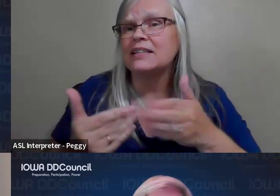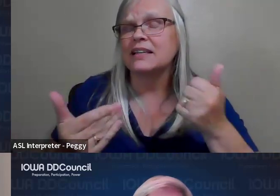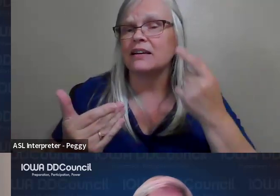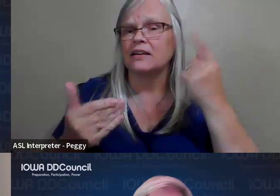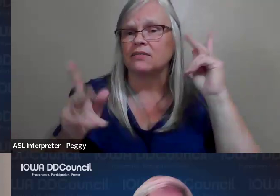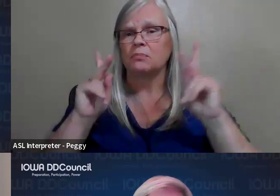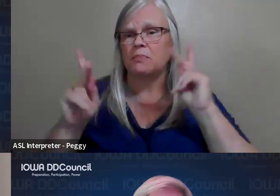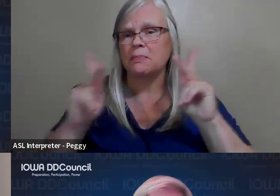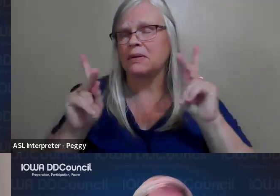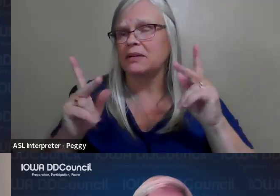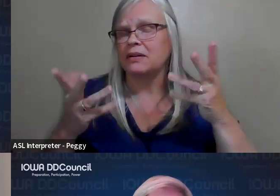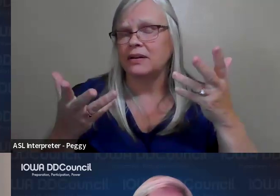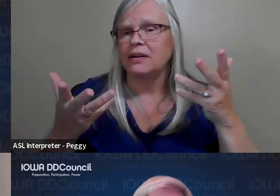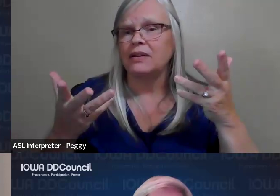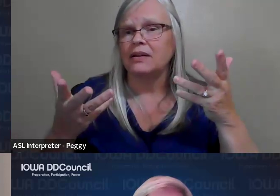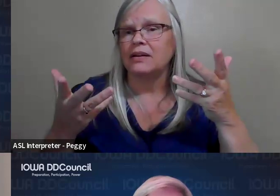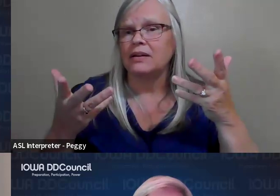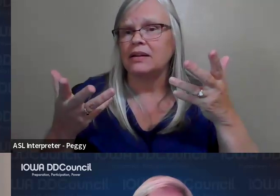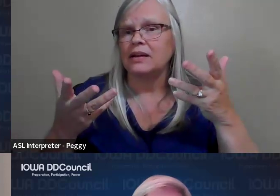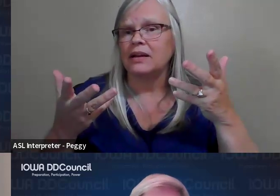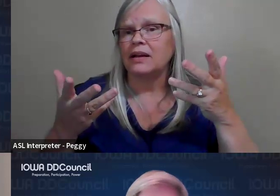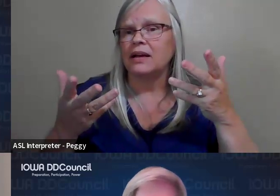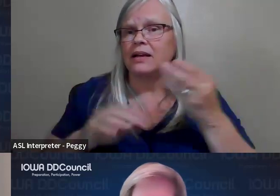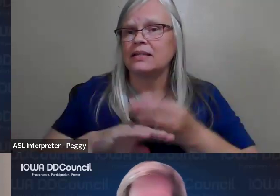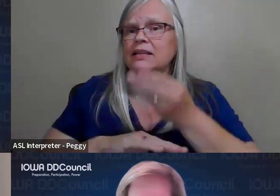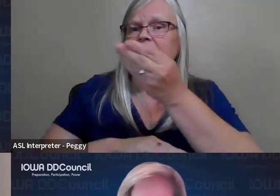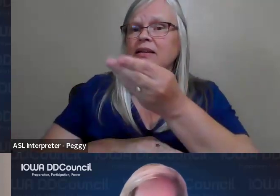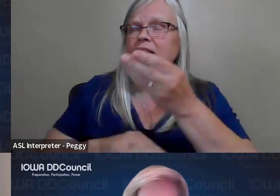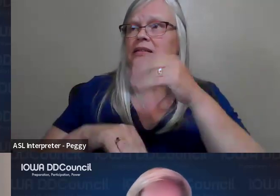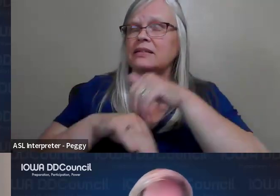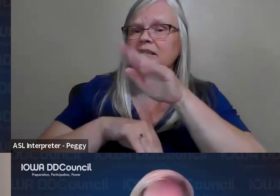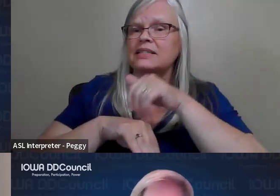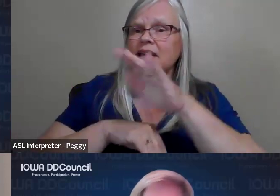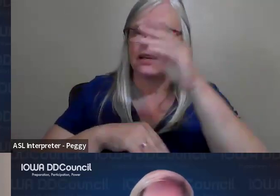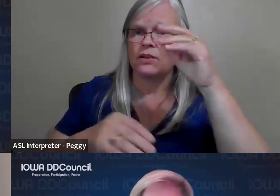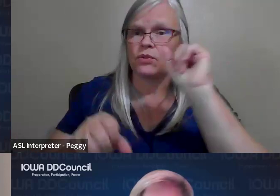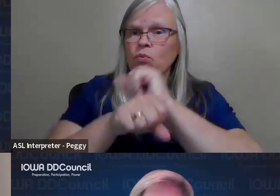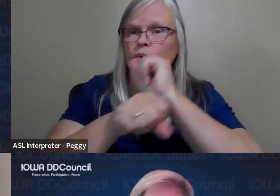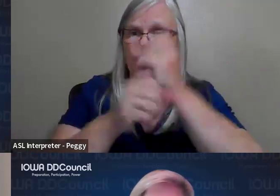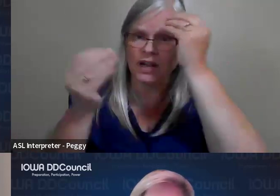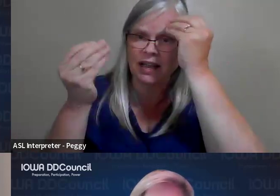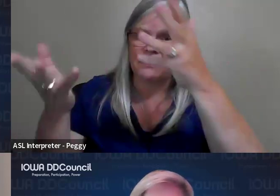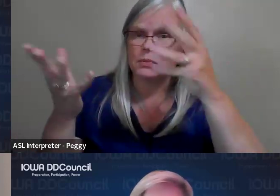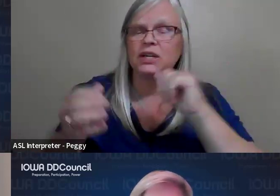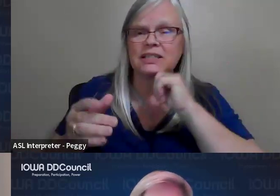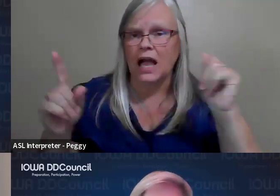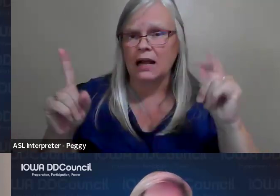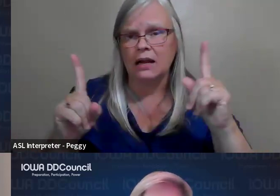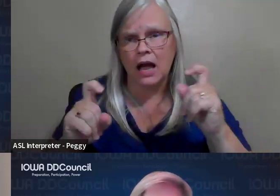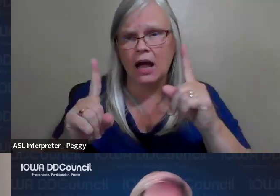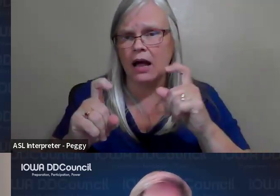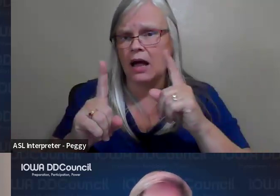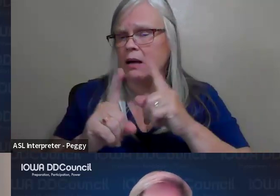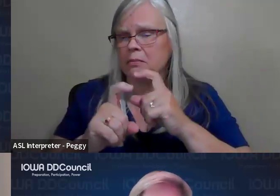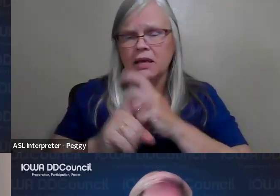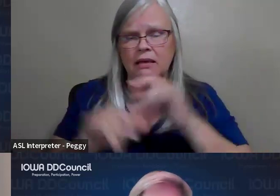to be able to submit their work information, so that it is not a complicated